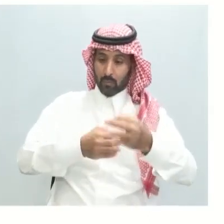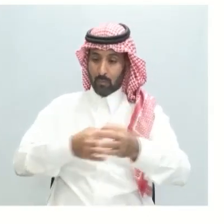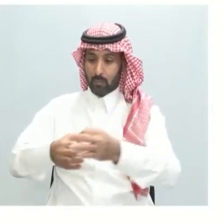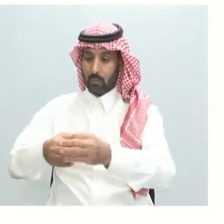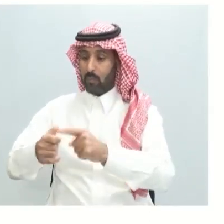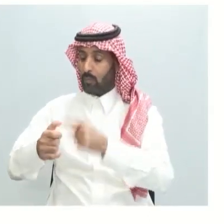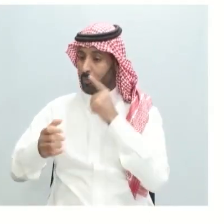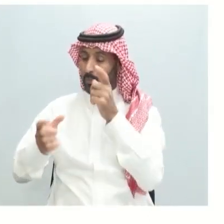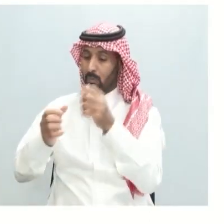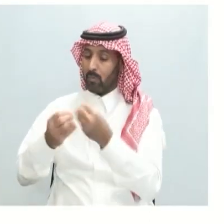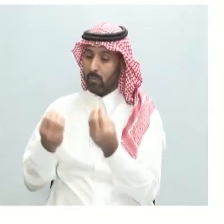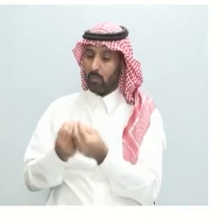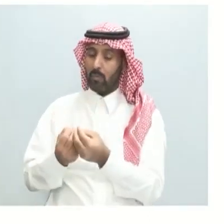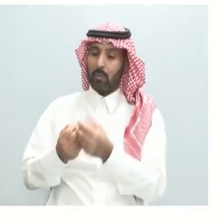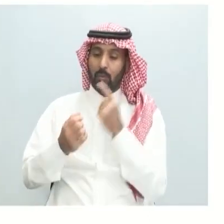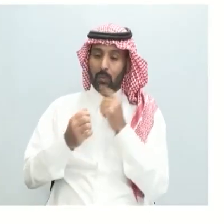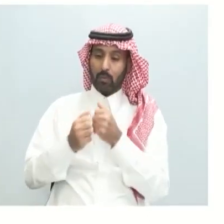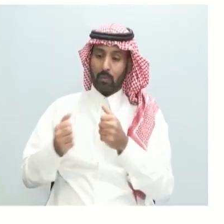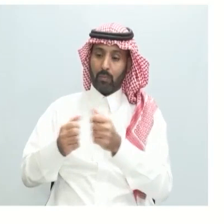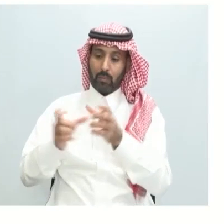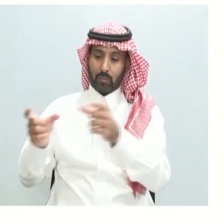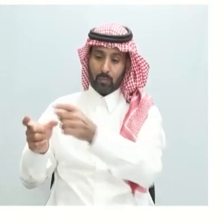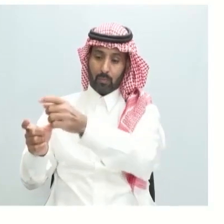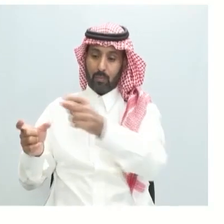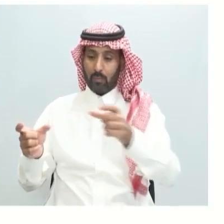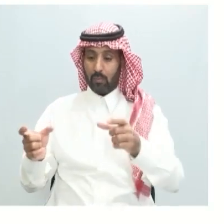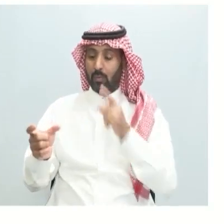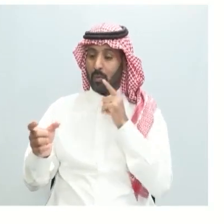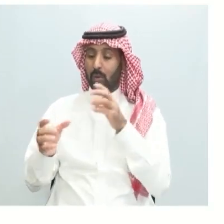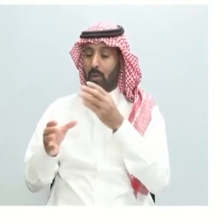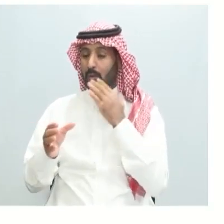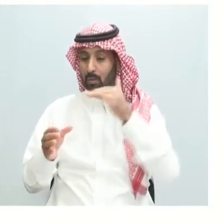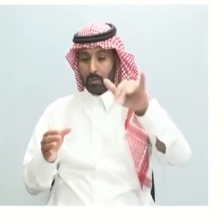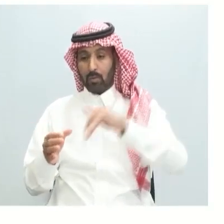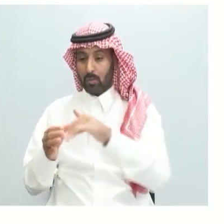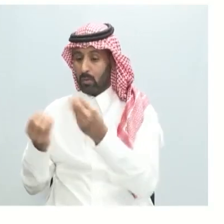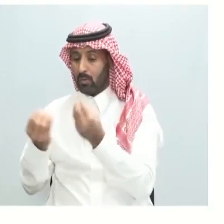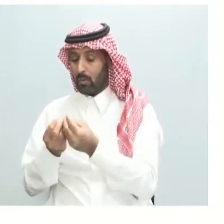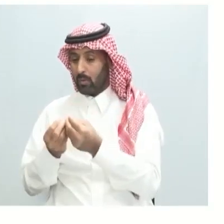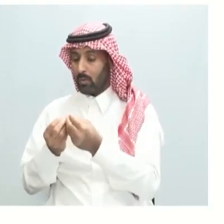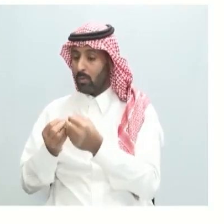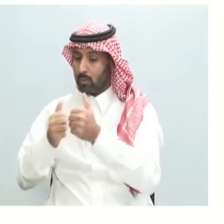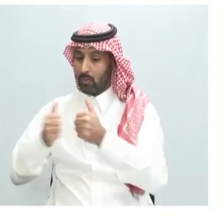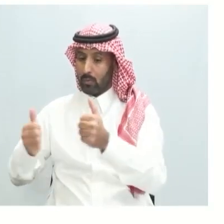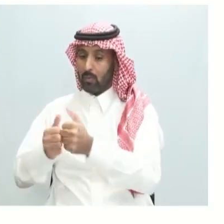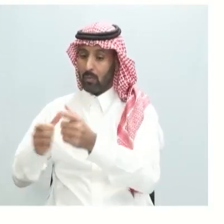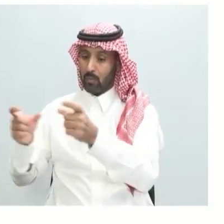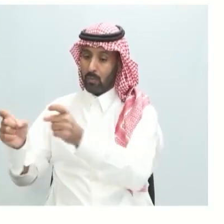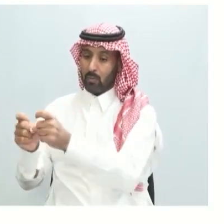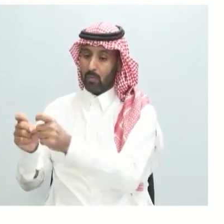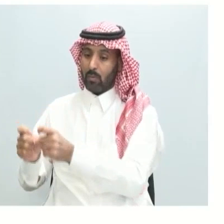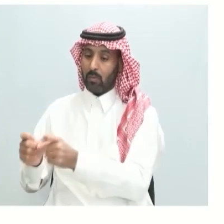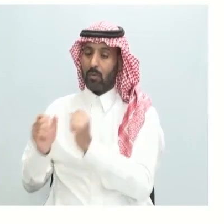family members. So this is the unique thing about the palace, the section for visitors and also the section for close family